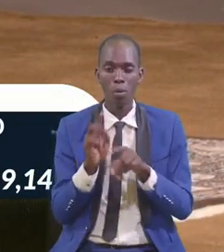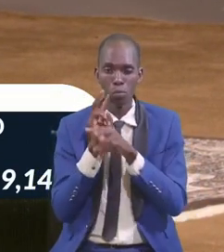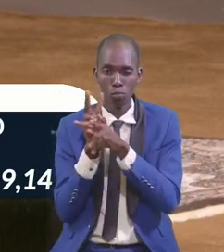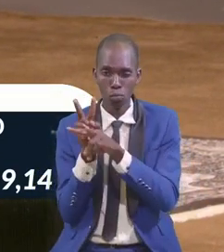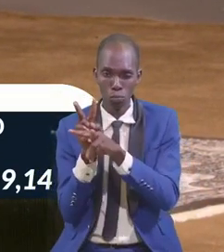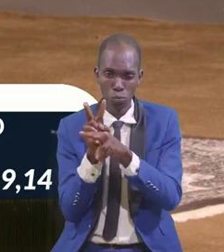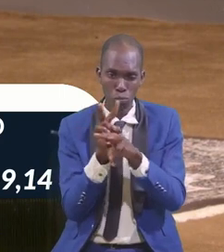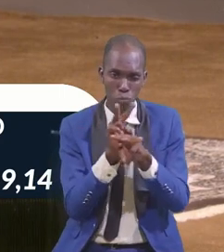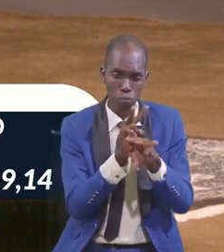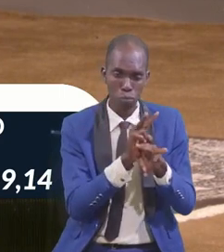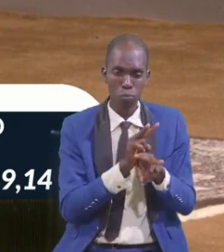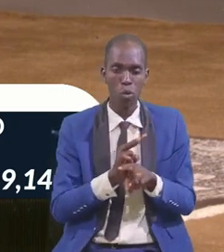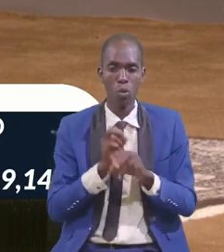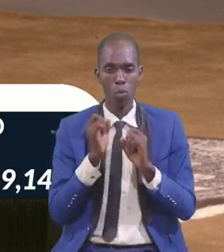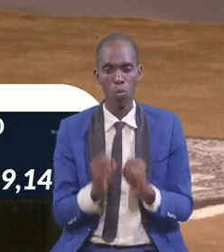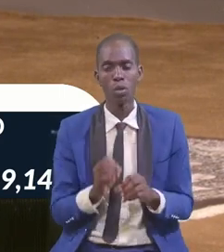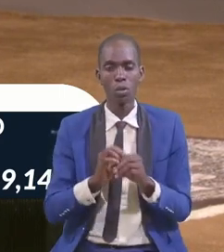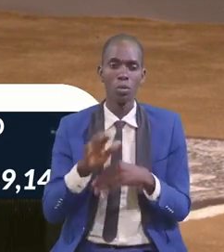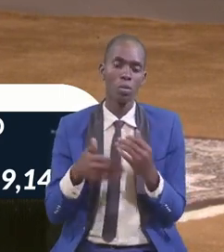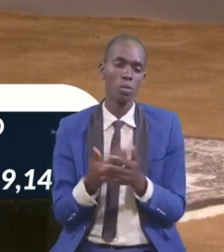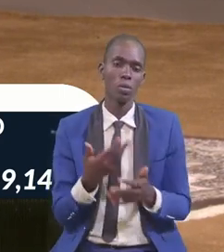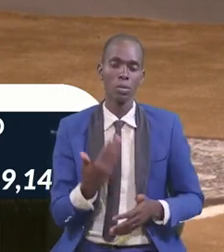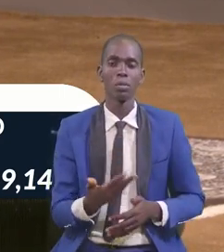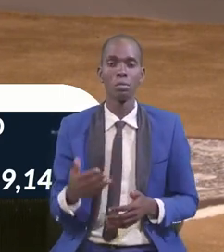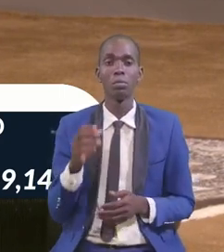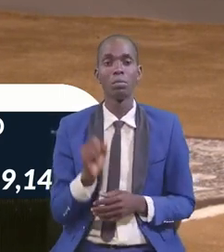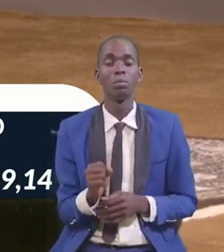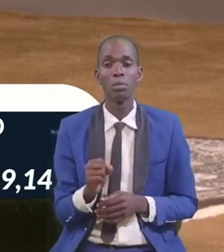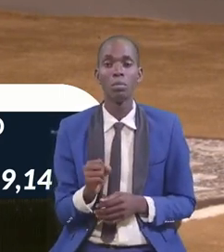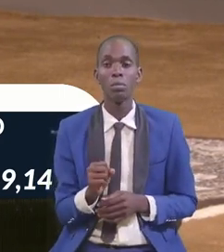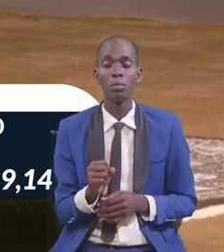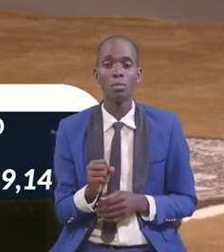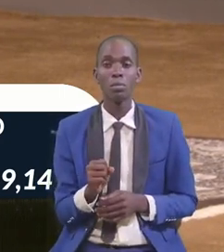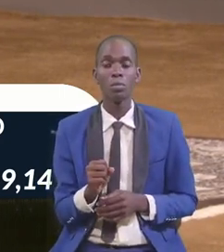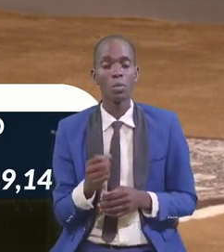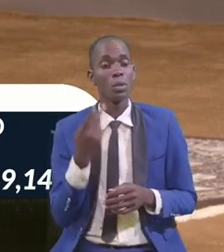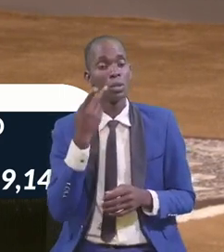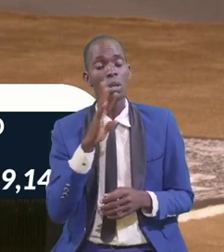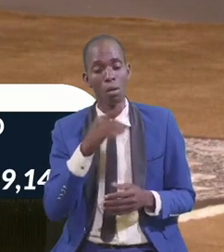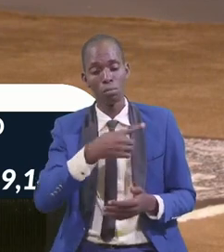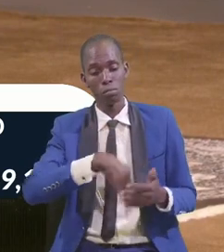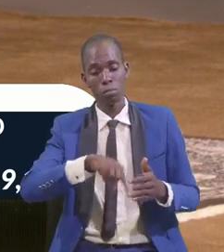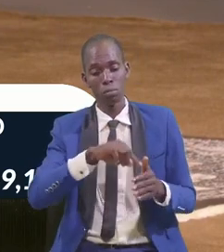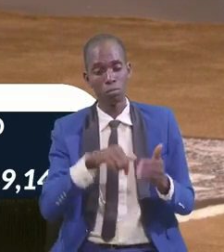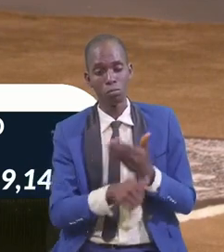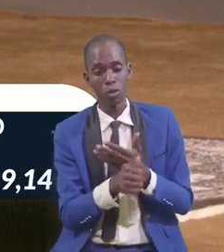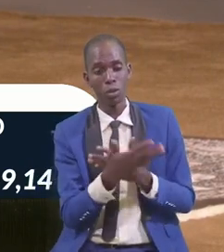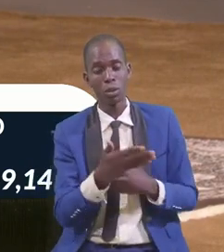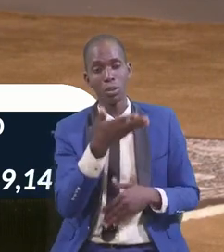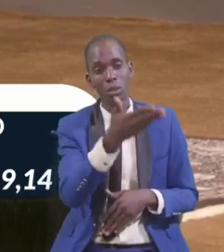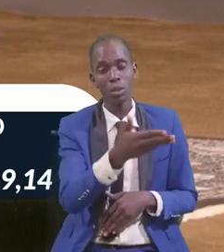in all things. Watch thou in all things. Pitfalls there, watch thou in all things.